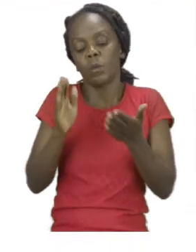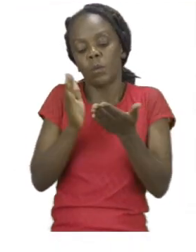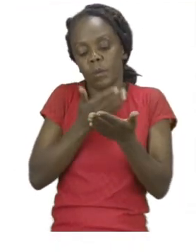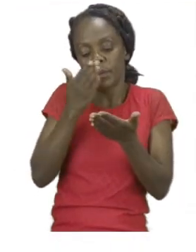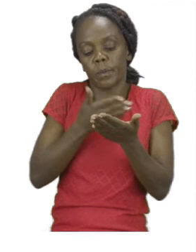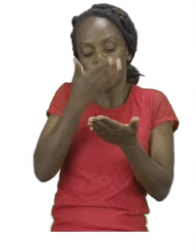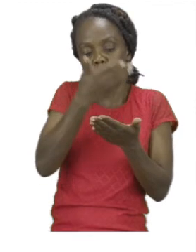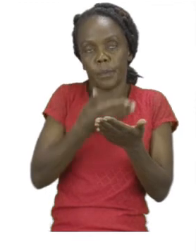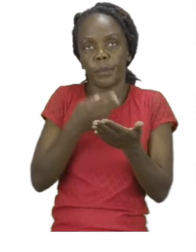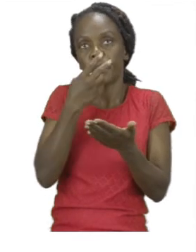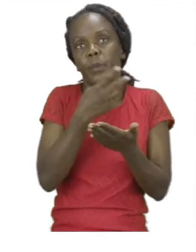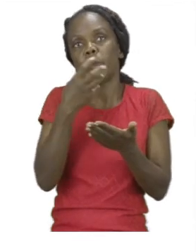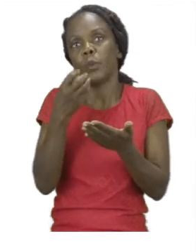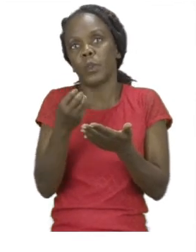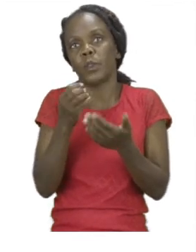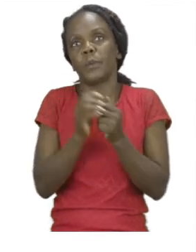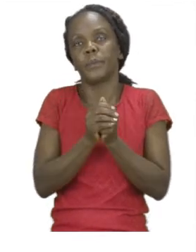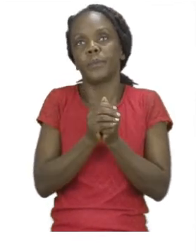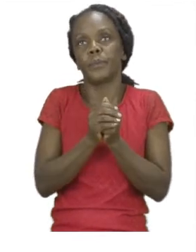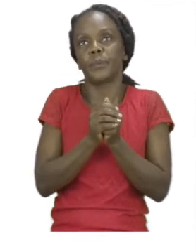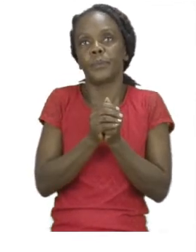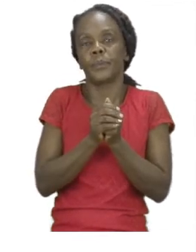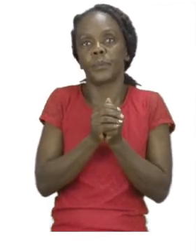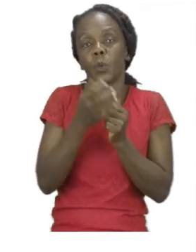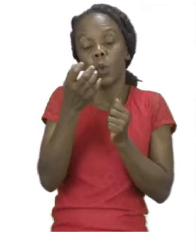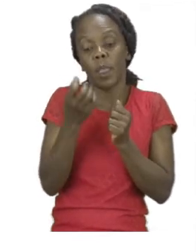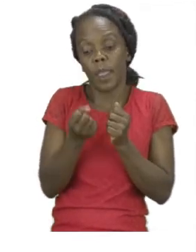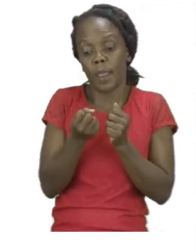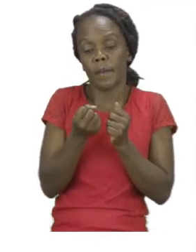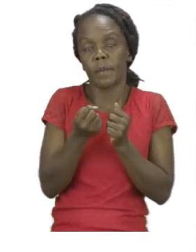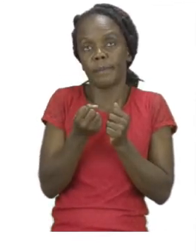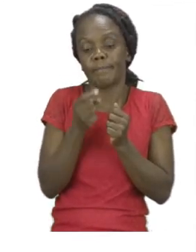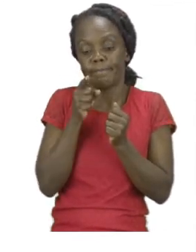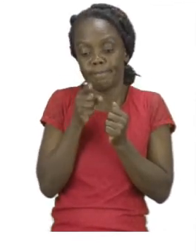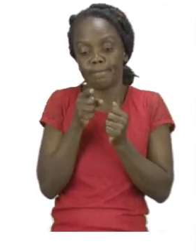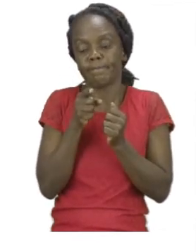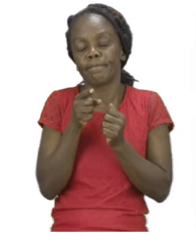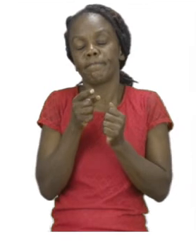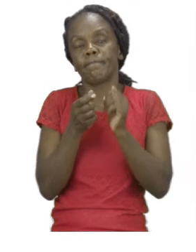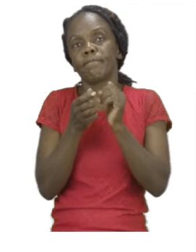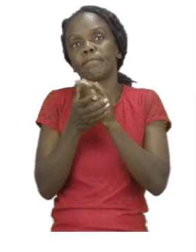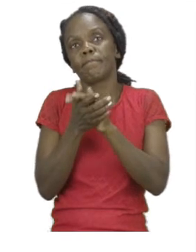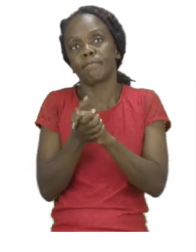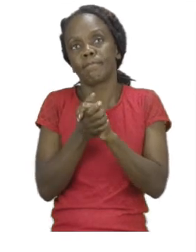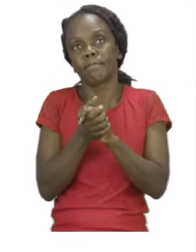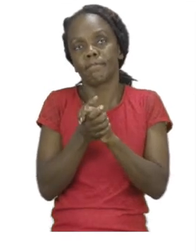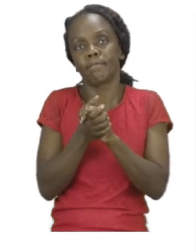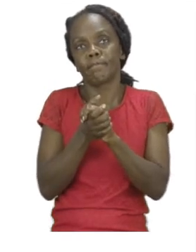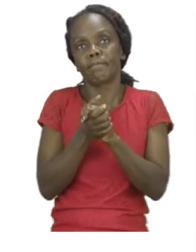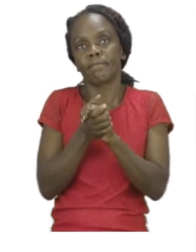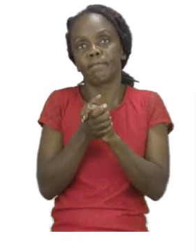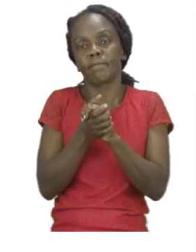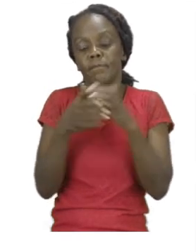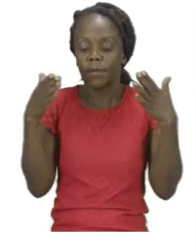page 20, we can see that we have some friends. Oh, and they're so happy to see us. These friends have